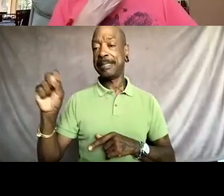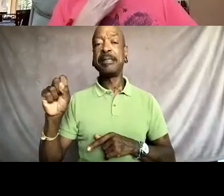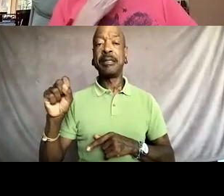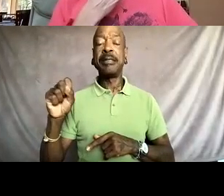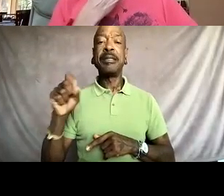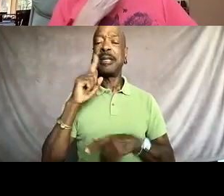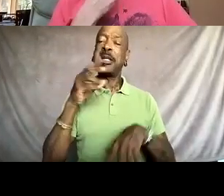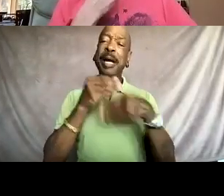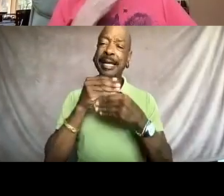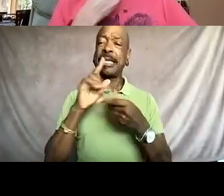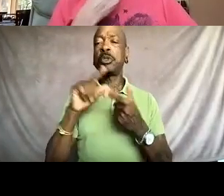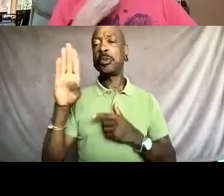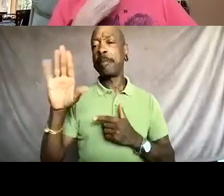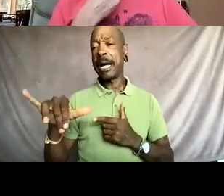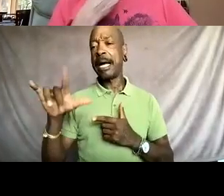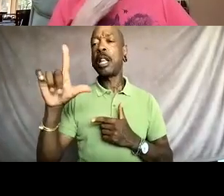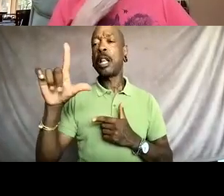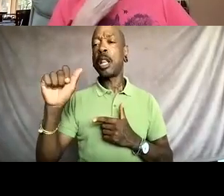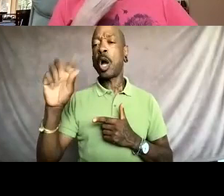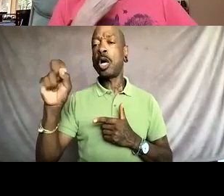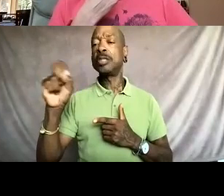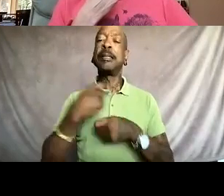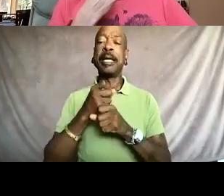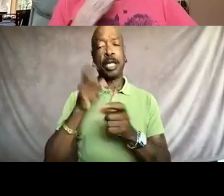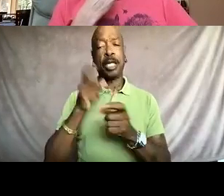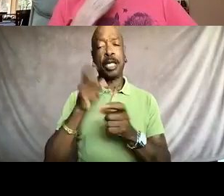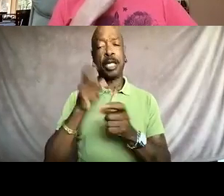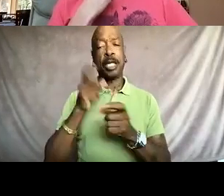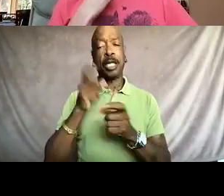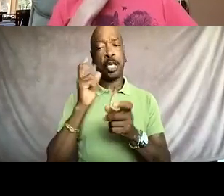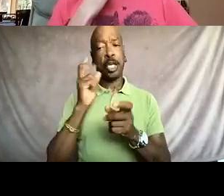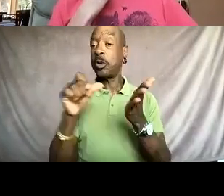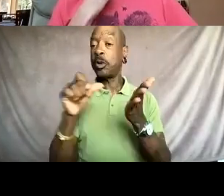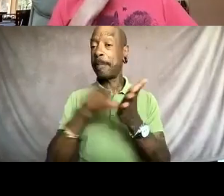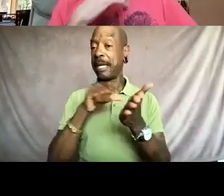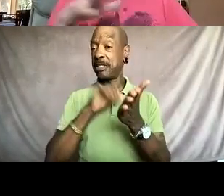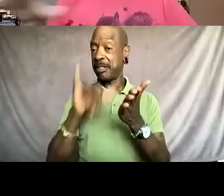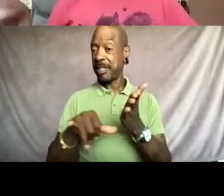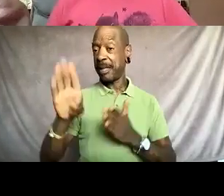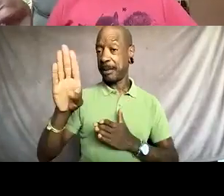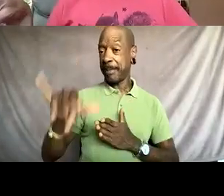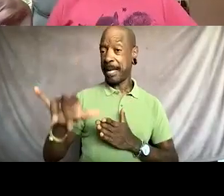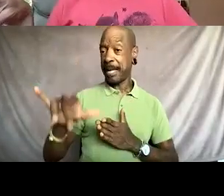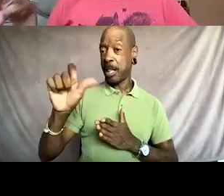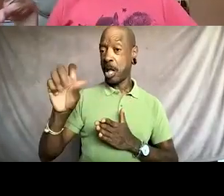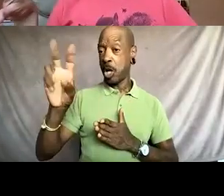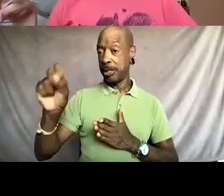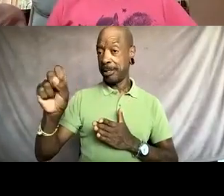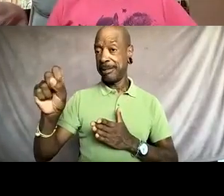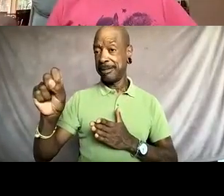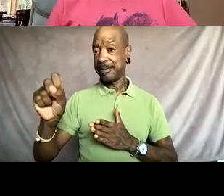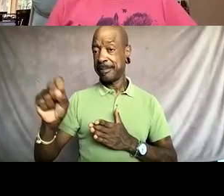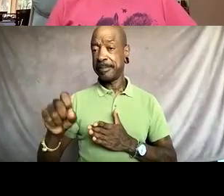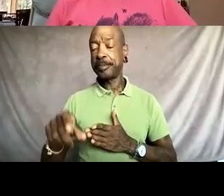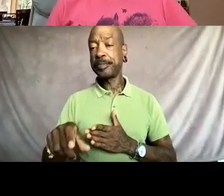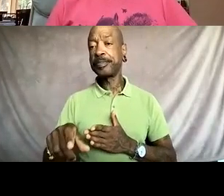bylaws and also made it very hard to change. So there's certain pages of the bylaws where there's designated individuals in the community who would have to approve